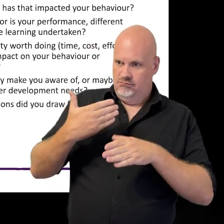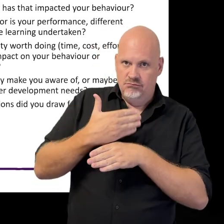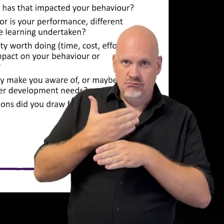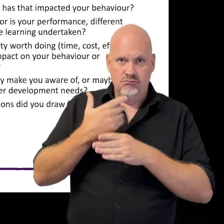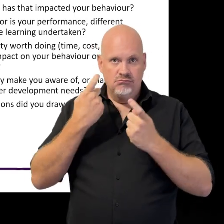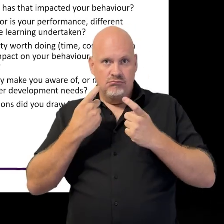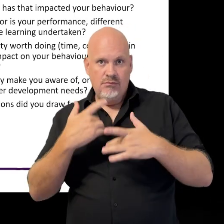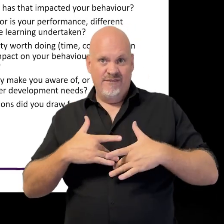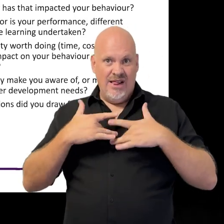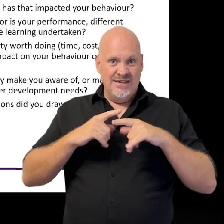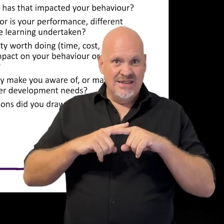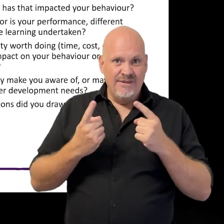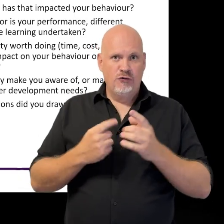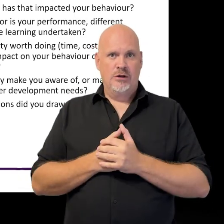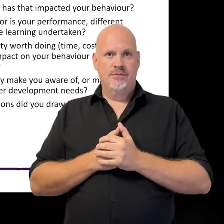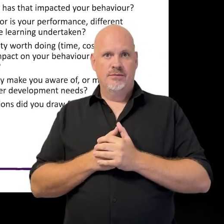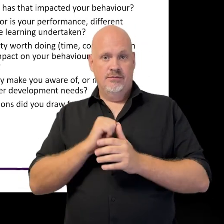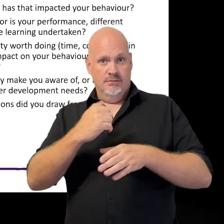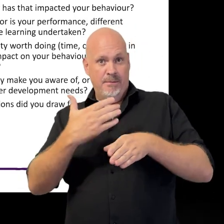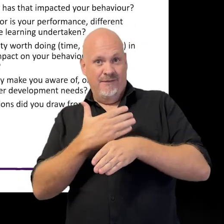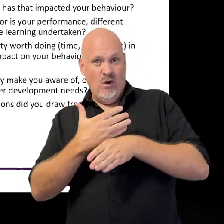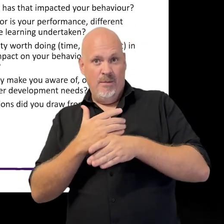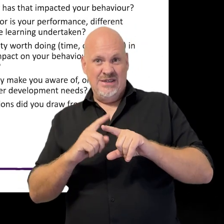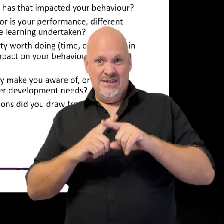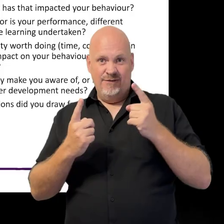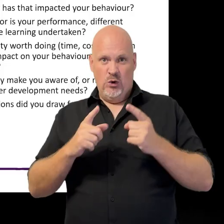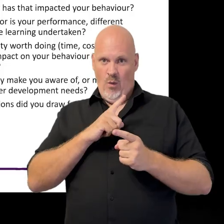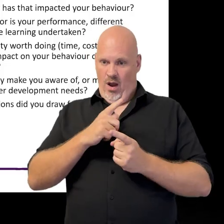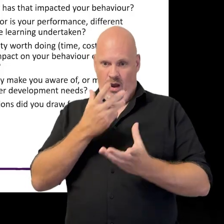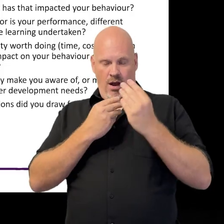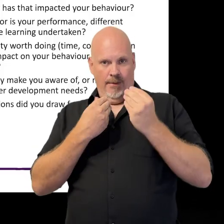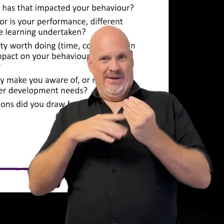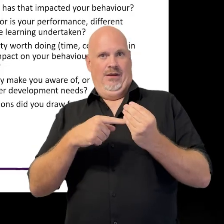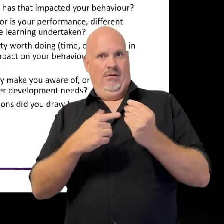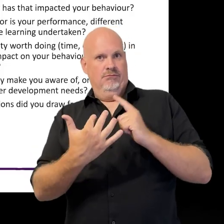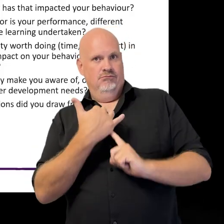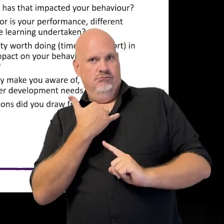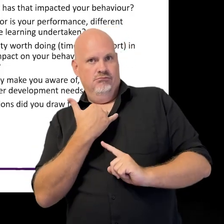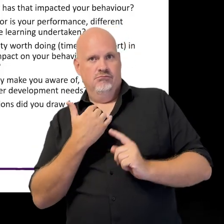How are you, or is your performance different because of that learning you've